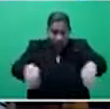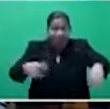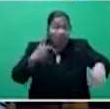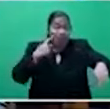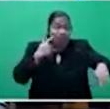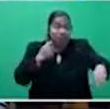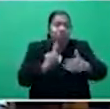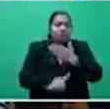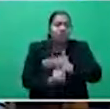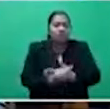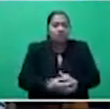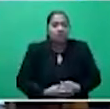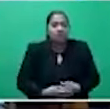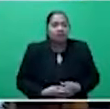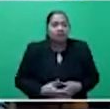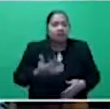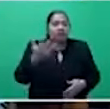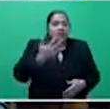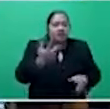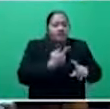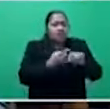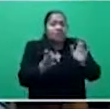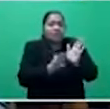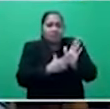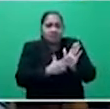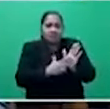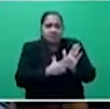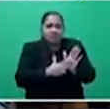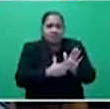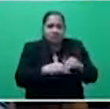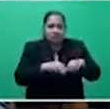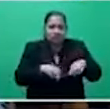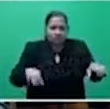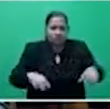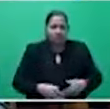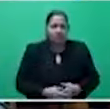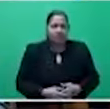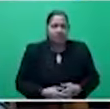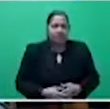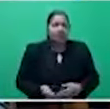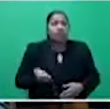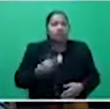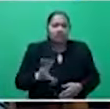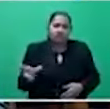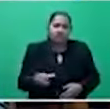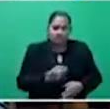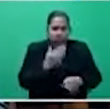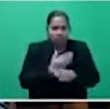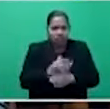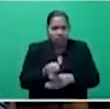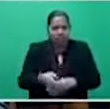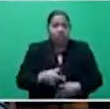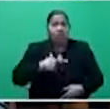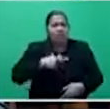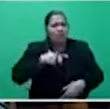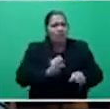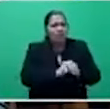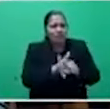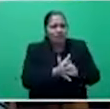they've laid 19 kilometers of pipes out of the 27 kilometers they're supposed to lay. Already they've done work so fast. Of course, because of COVID, a lot